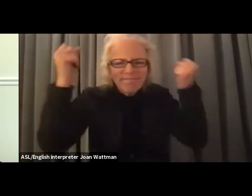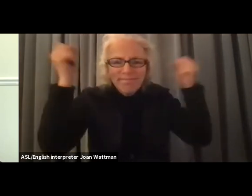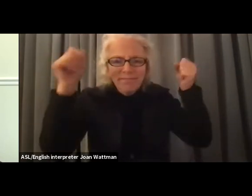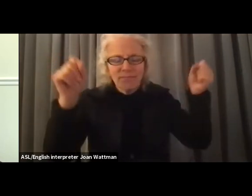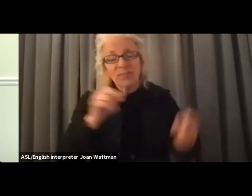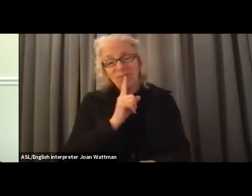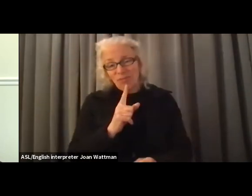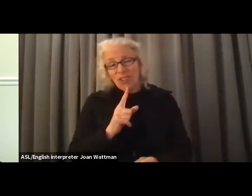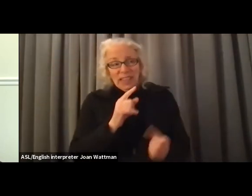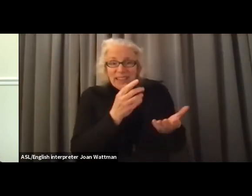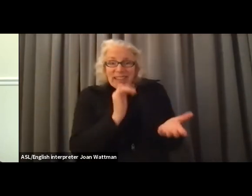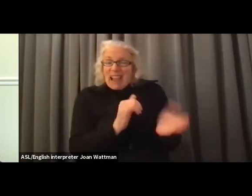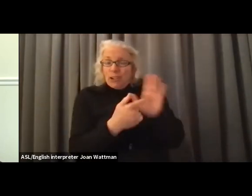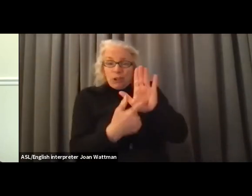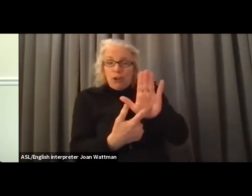Hampshire College at its best.